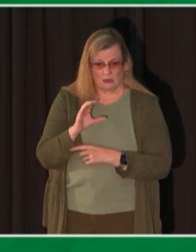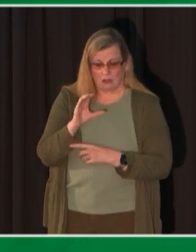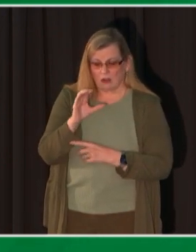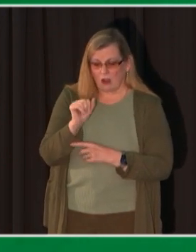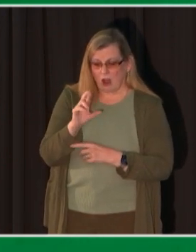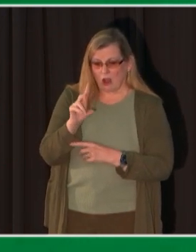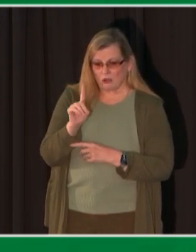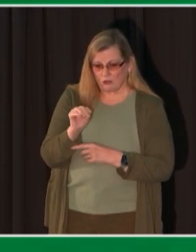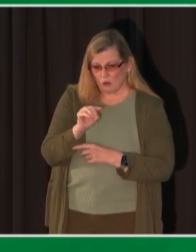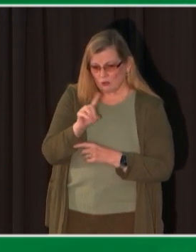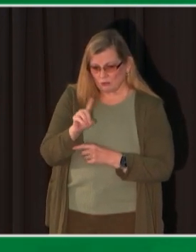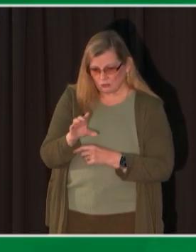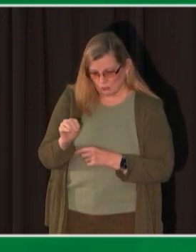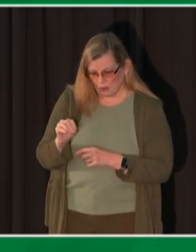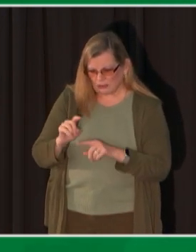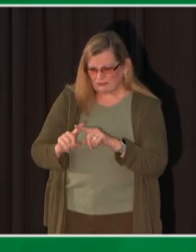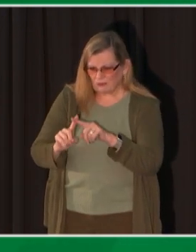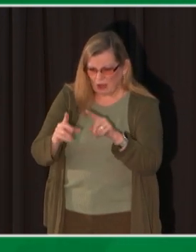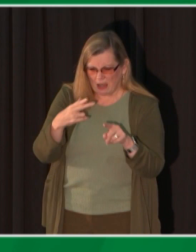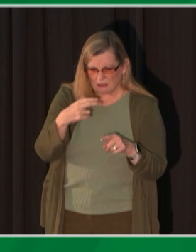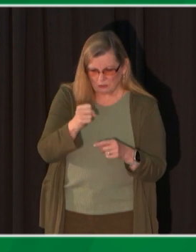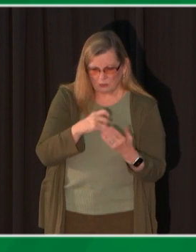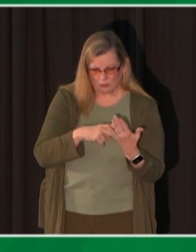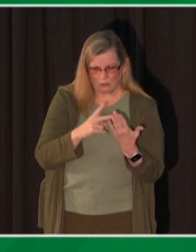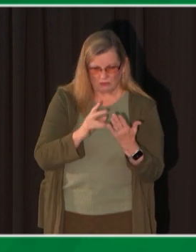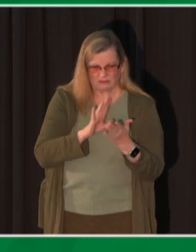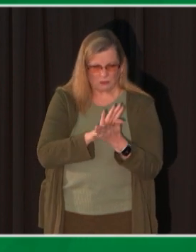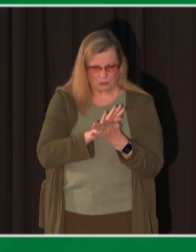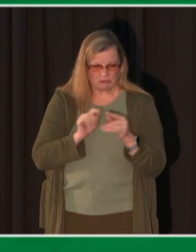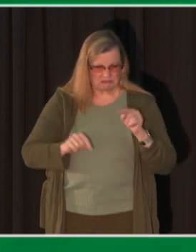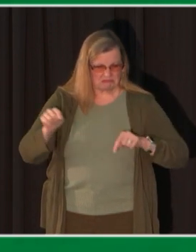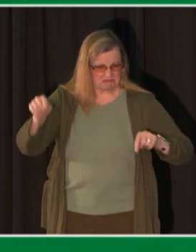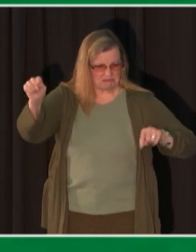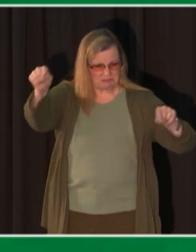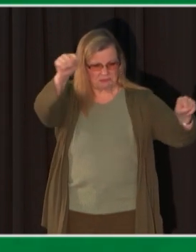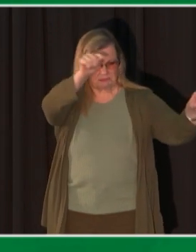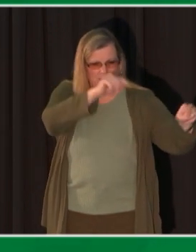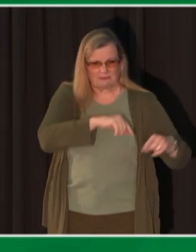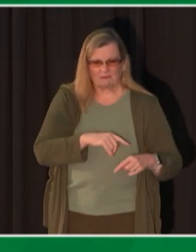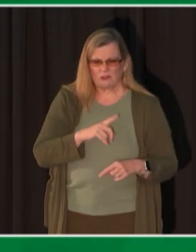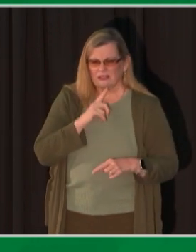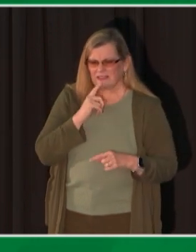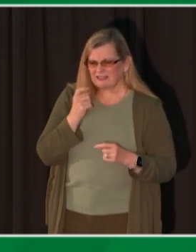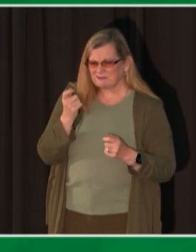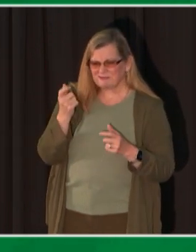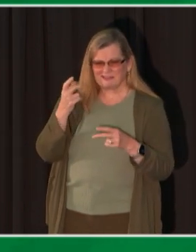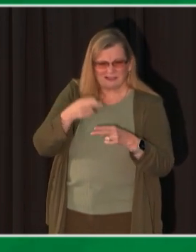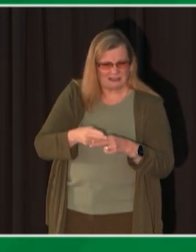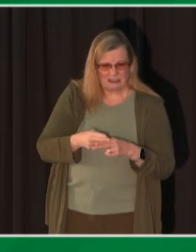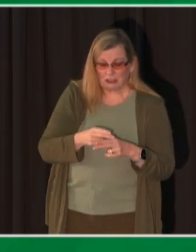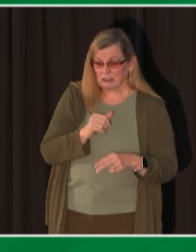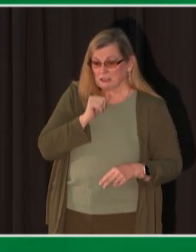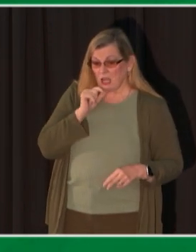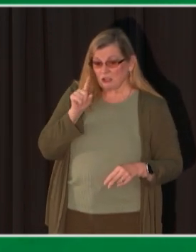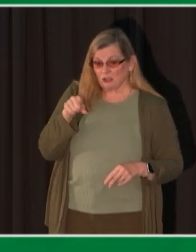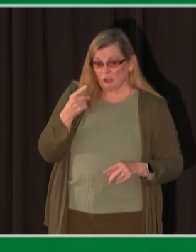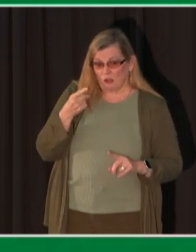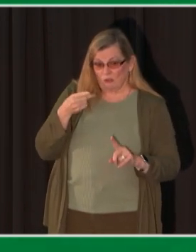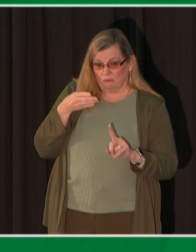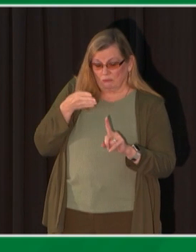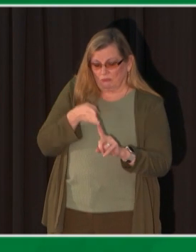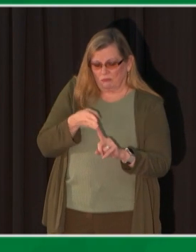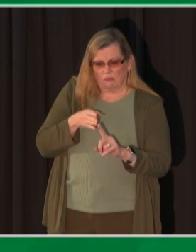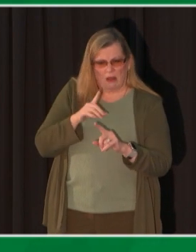Brown. As I have already mentioned, it's not just the academics we're focused on, and just as